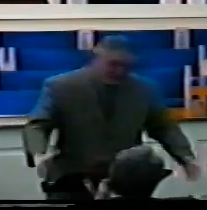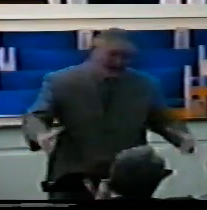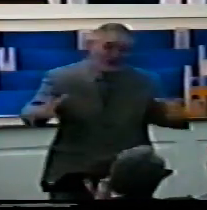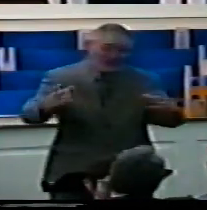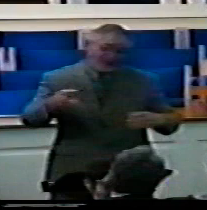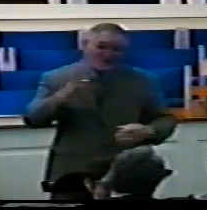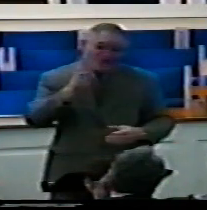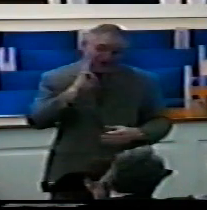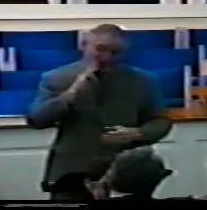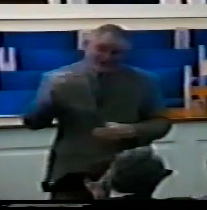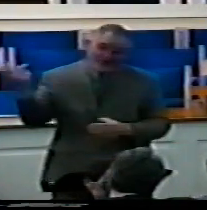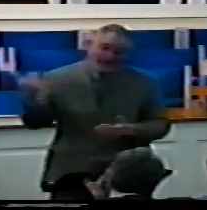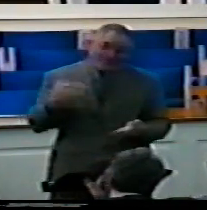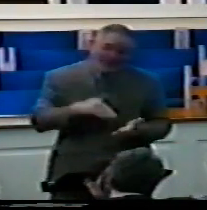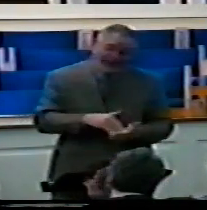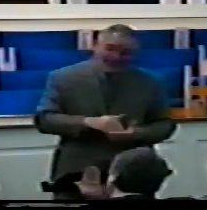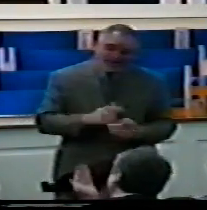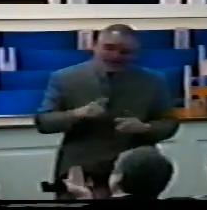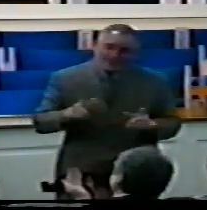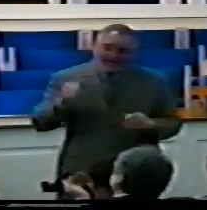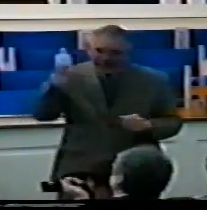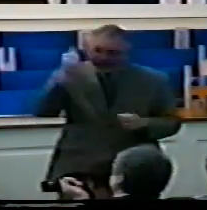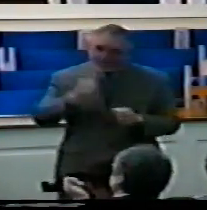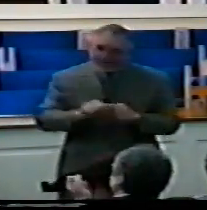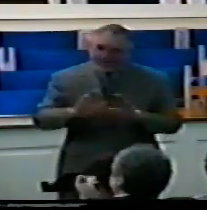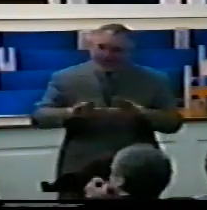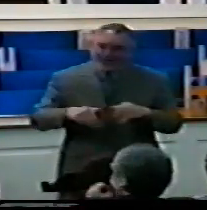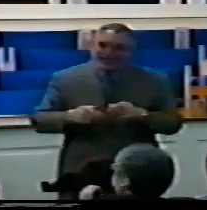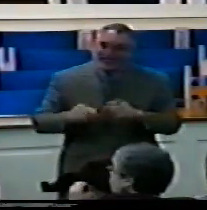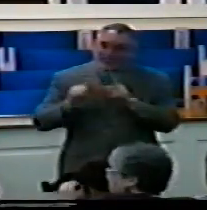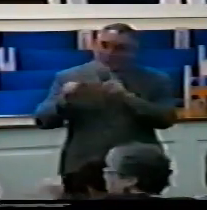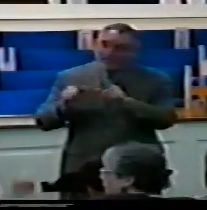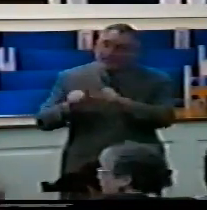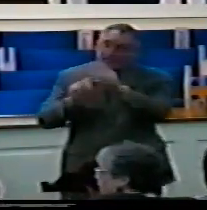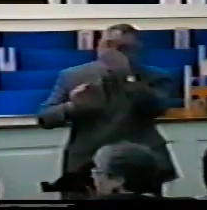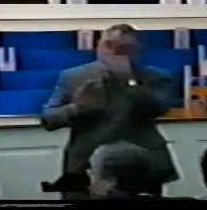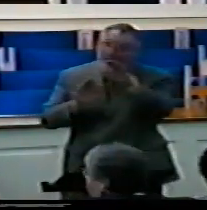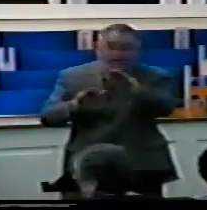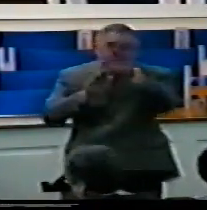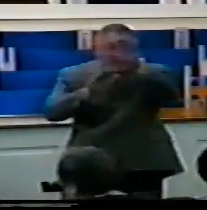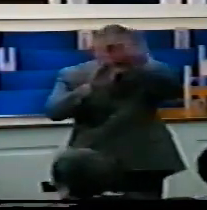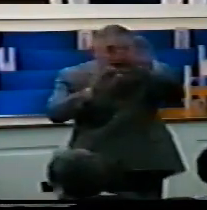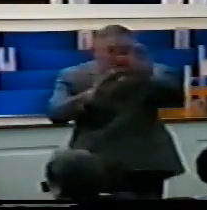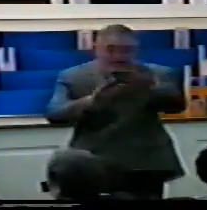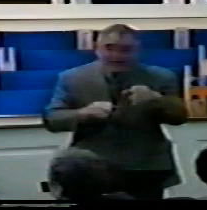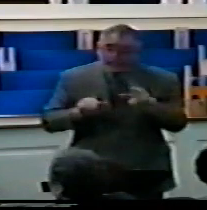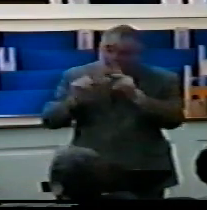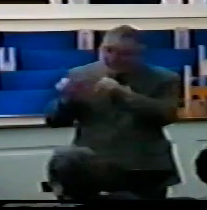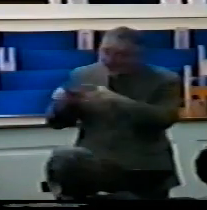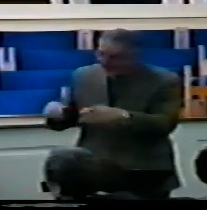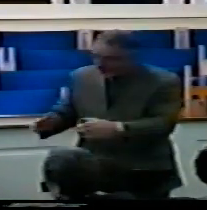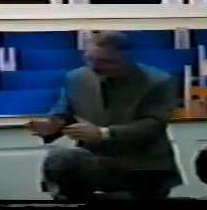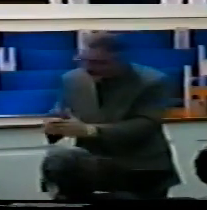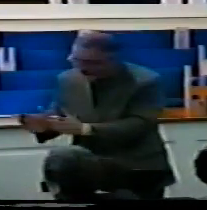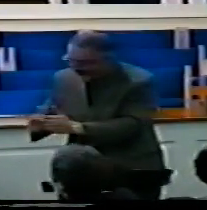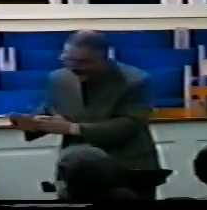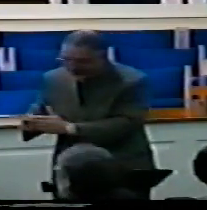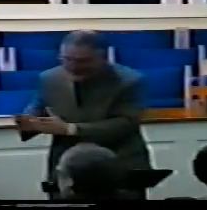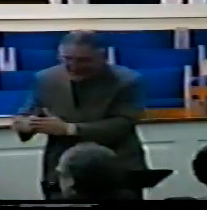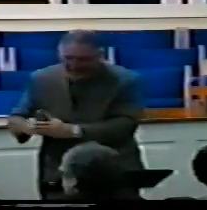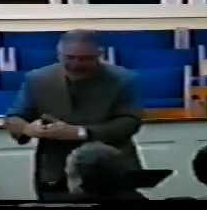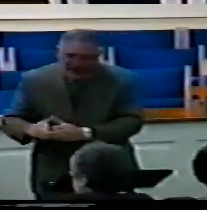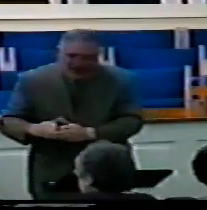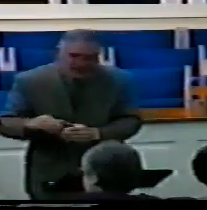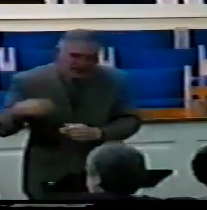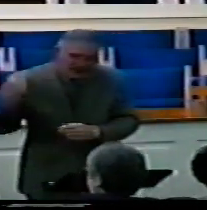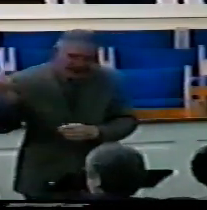remember as we pulled in, we come over the mountain of Pilbo Wall, and we dropped down in the village of Edre. As we pulled into